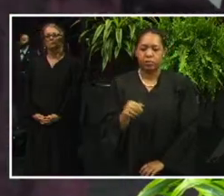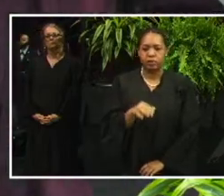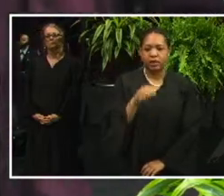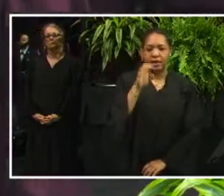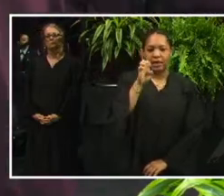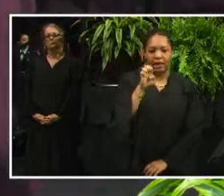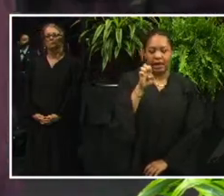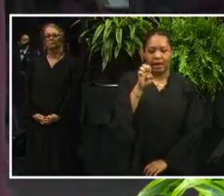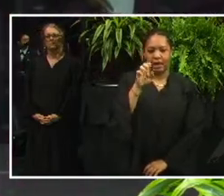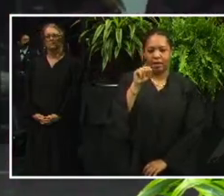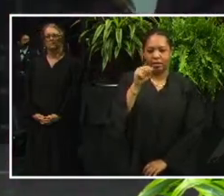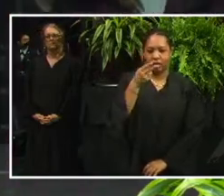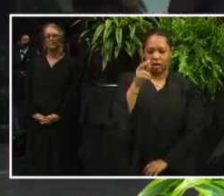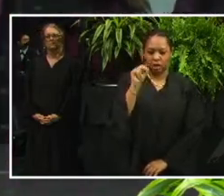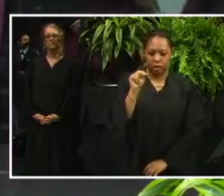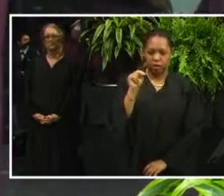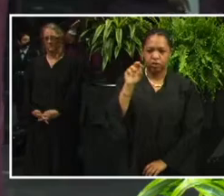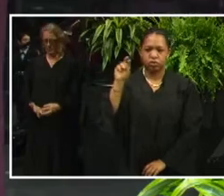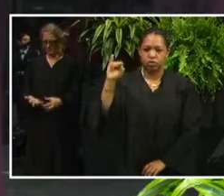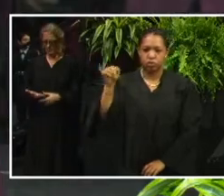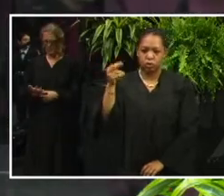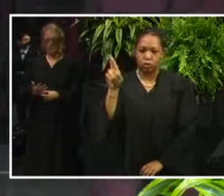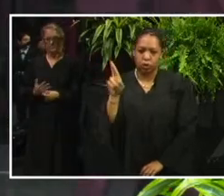Ephraim Odell Williams Jr.